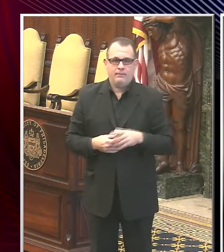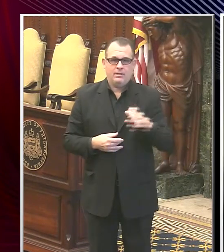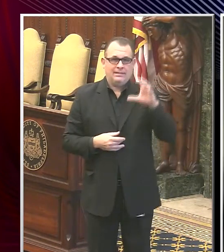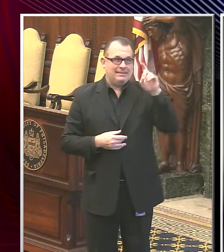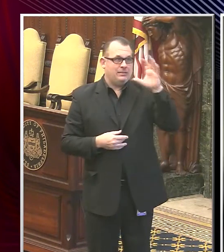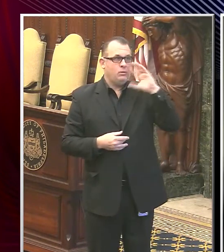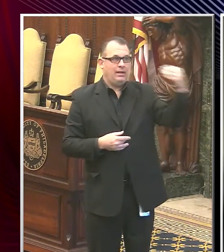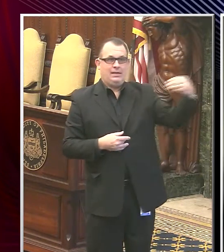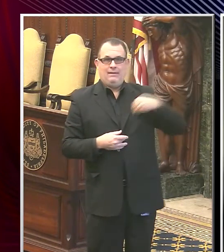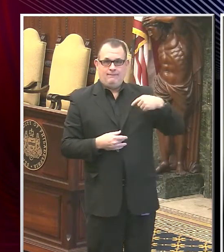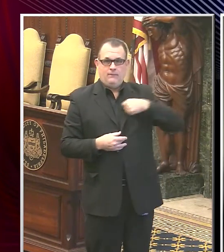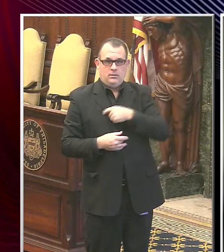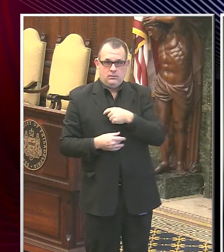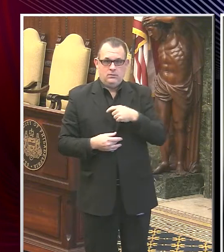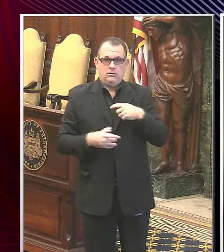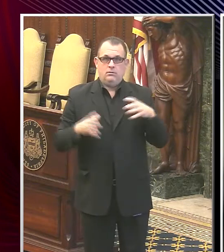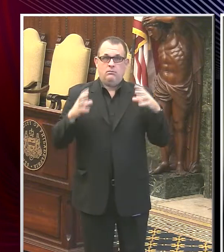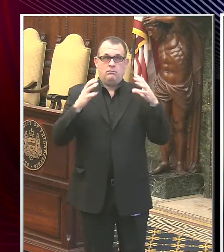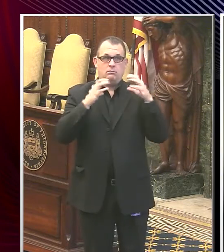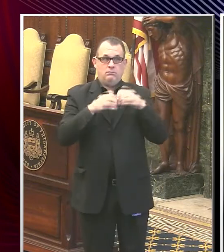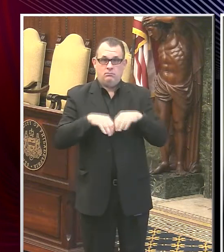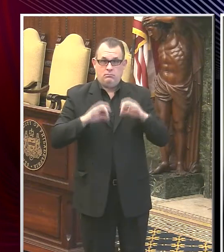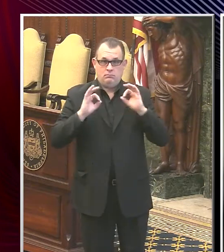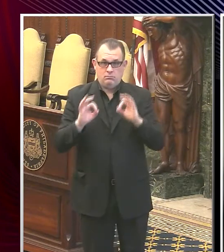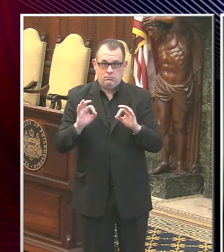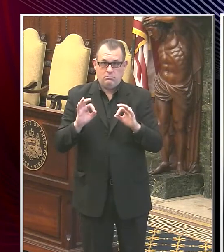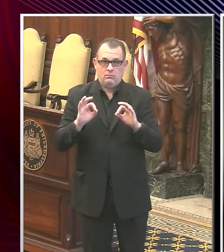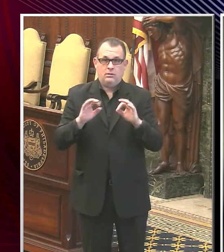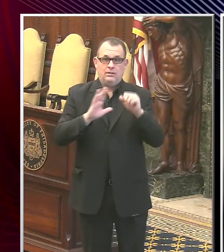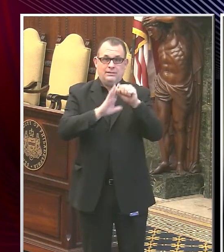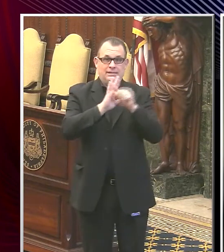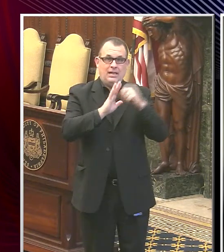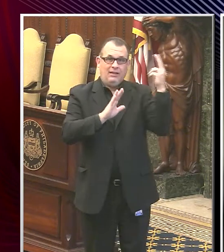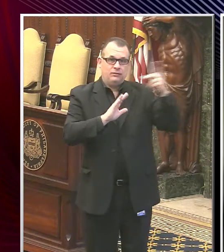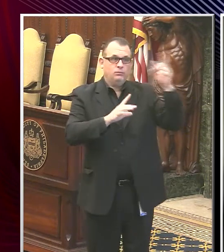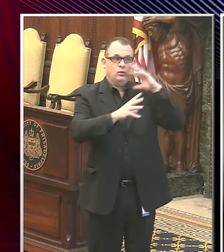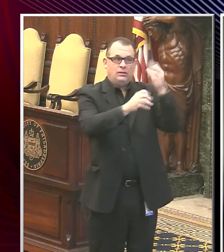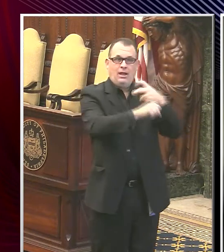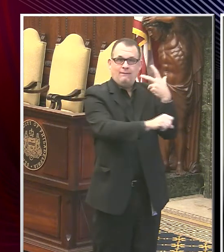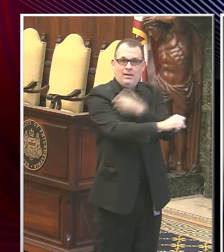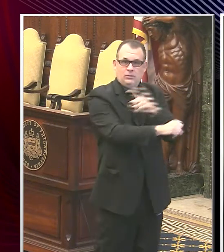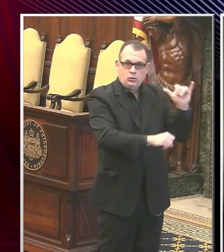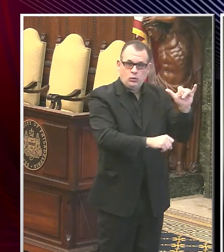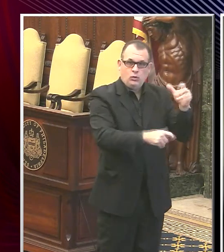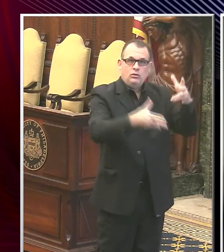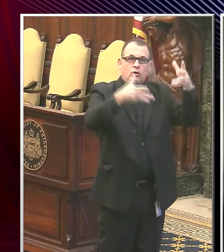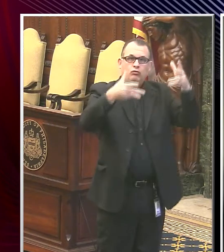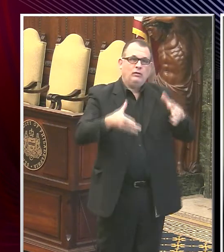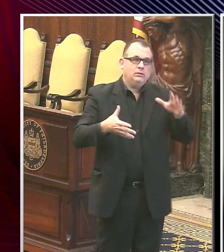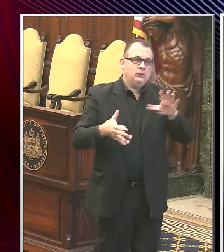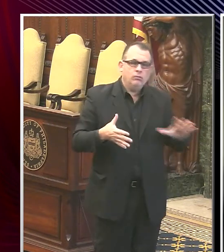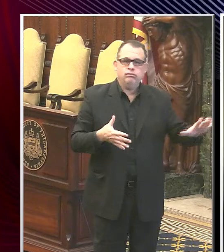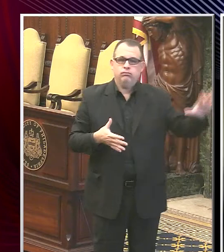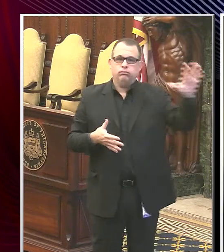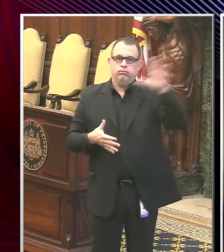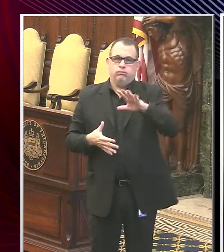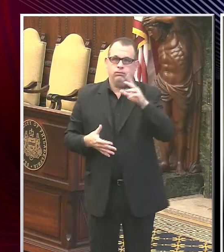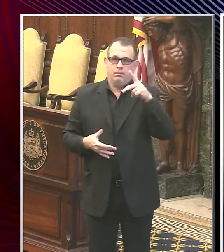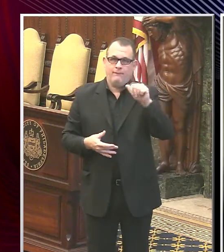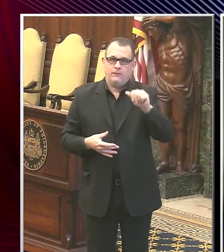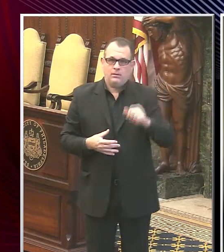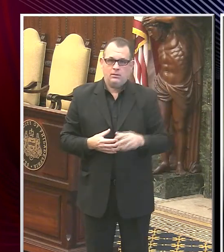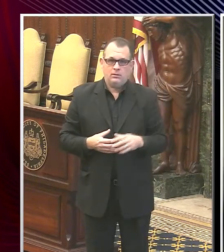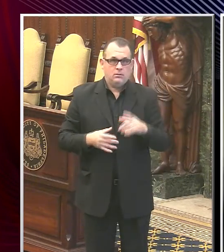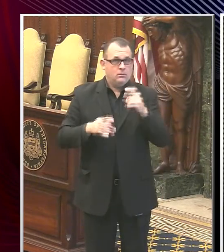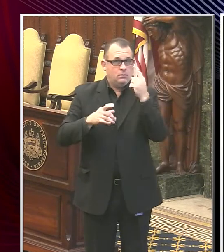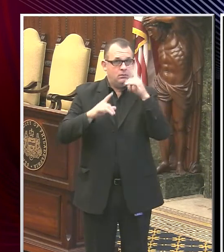of Philadelphia, and then the state government in Harrisburg will get vaccine to cover the rest of the state of Pennsylvania, and those vaccines will come out at the same time.